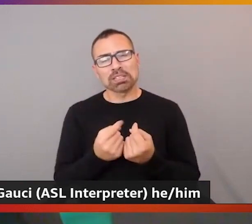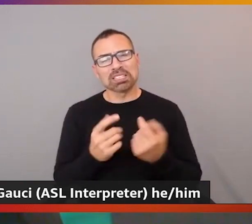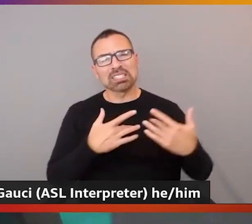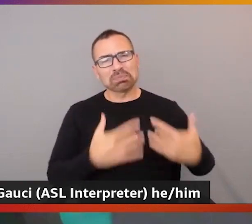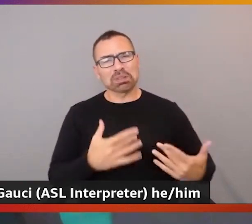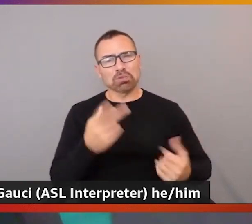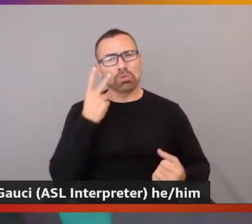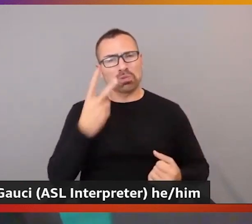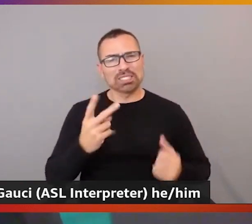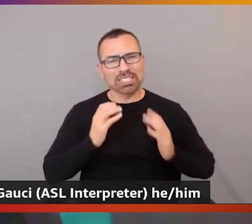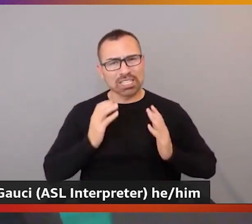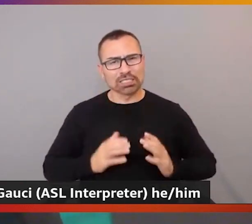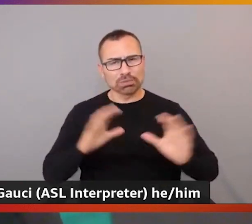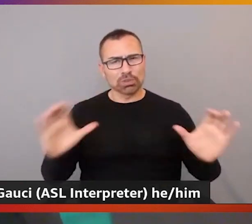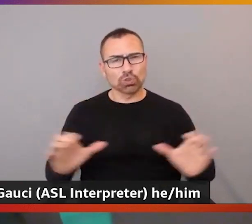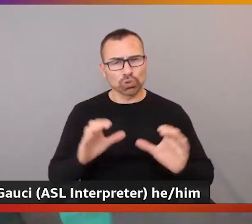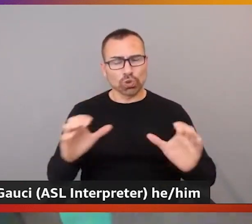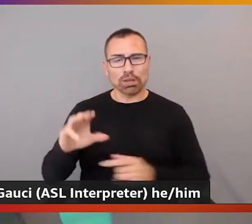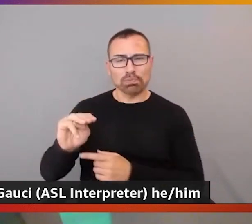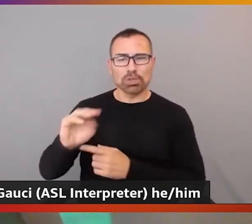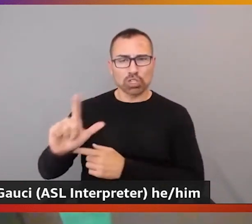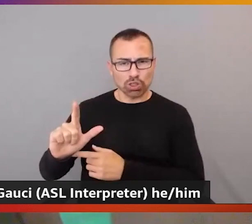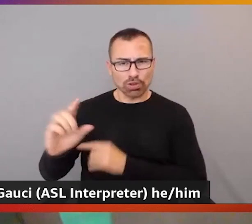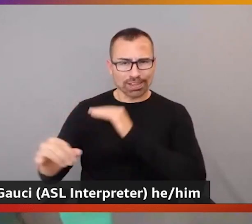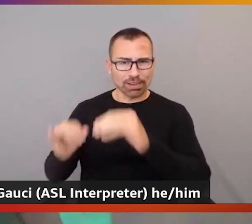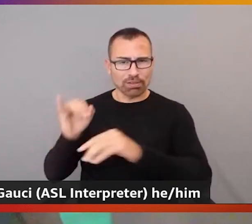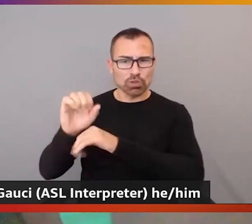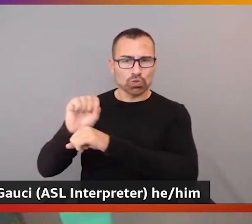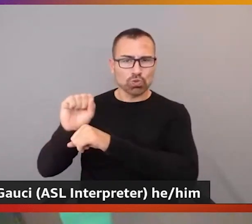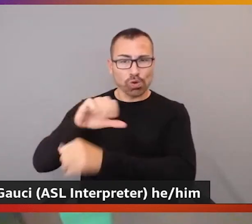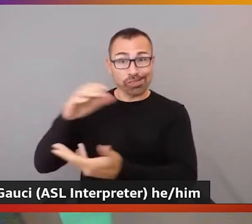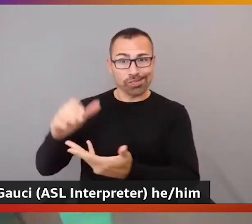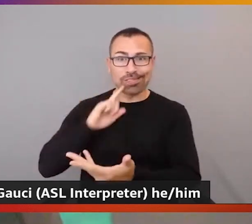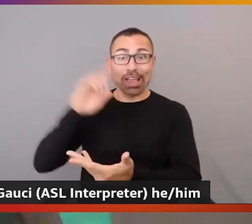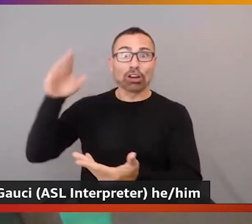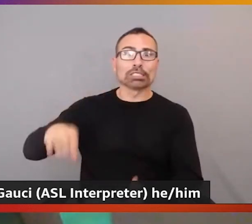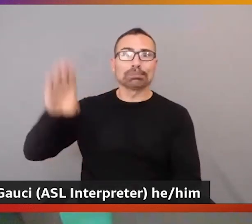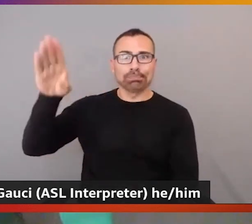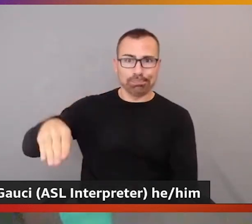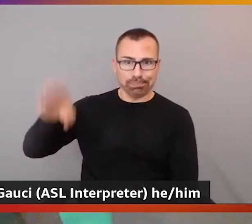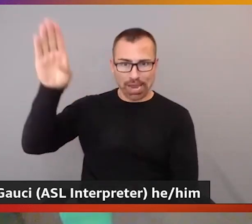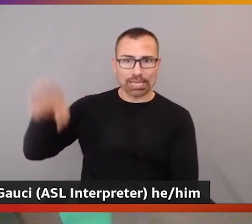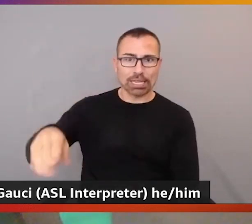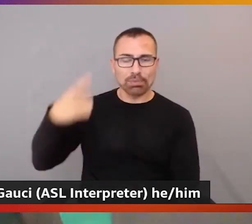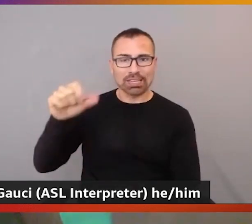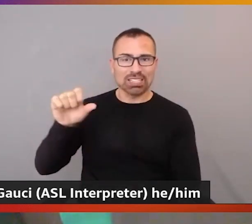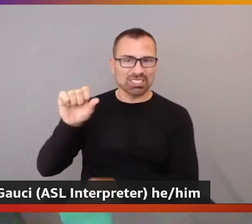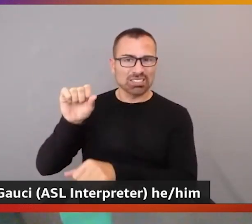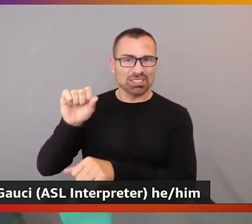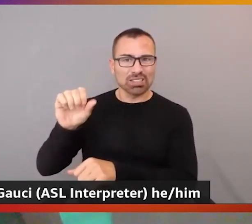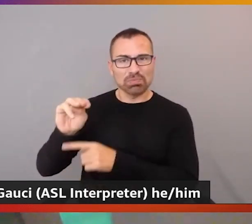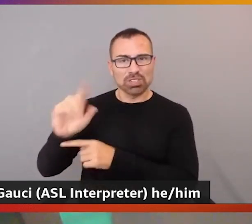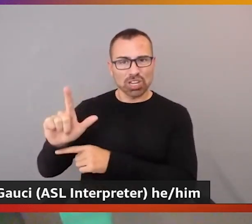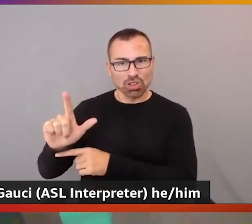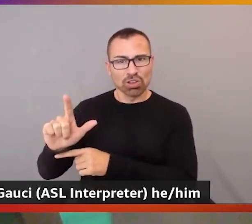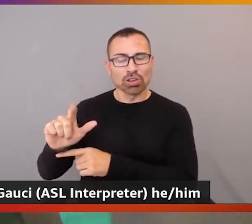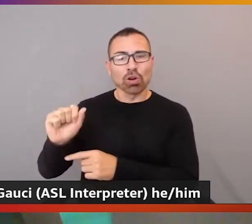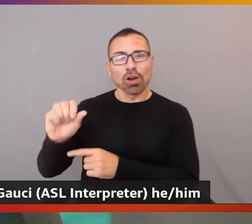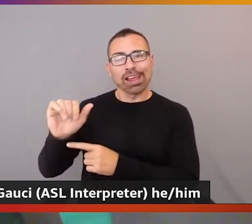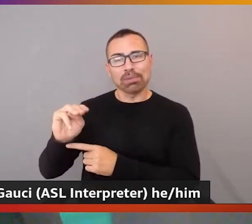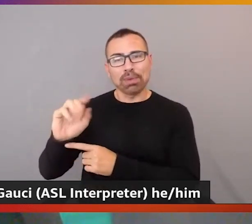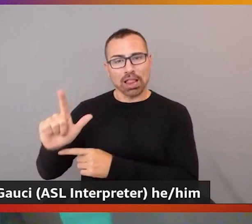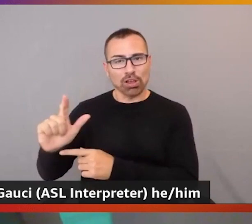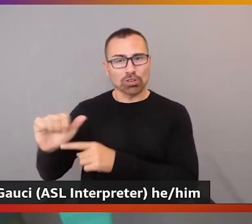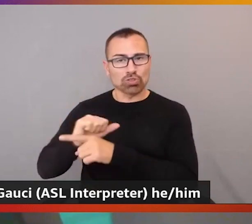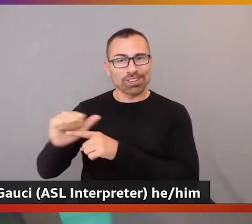especially machine learning inference workloads, typically are super spiky, right? Because you run your machine learning inference or your ML training only for a certain